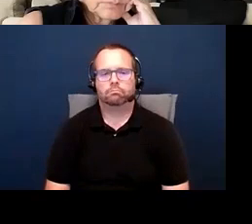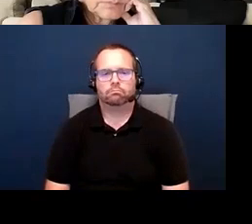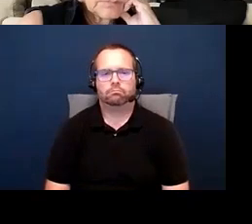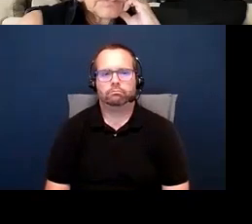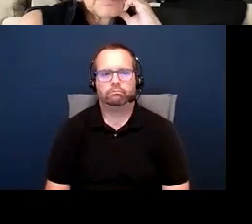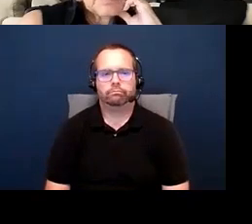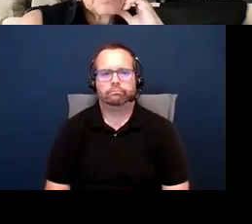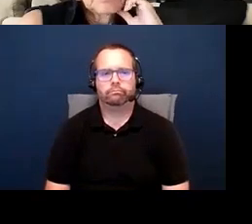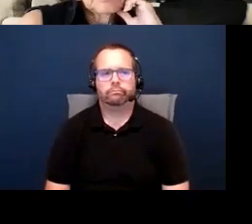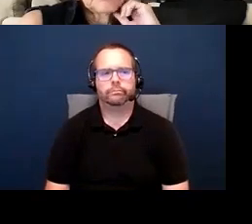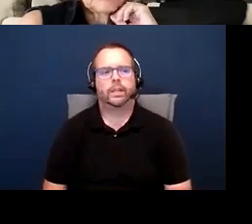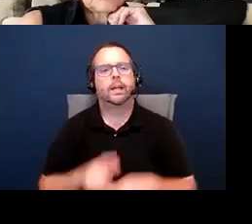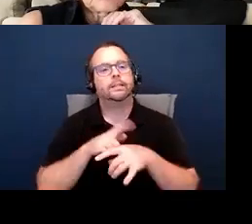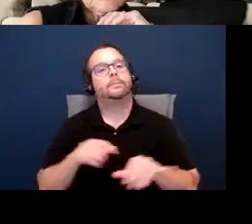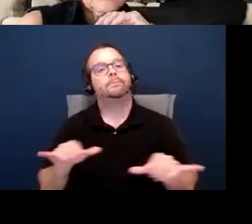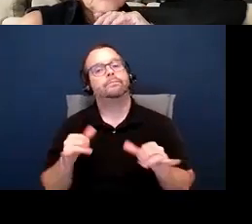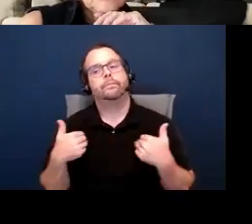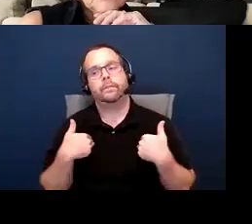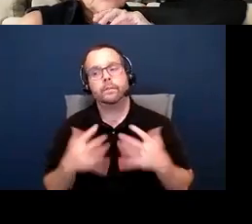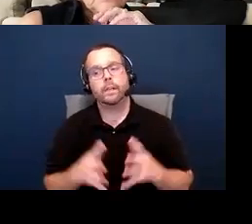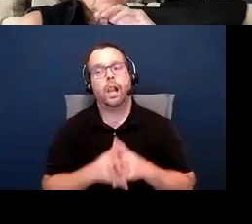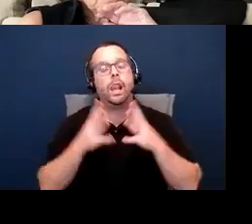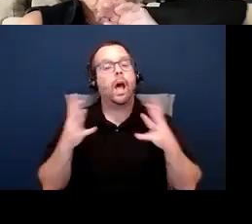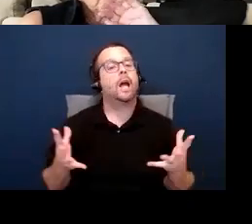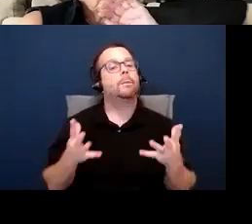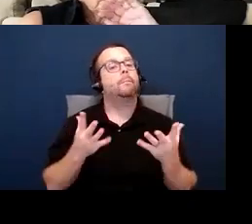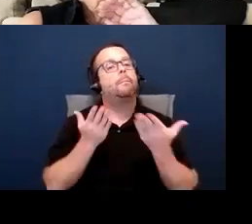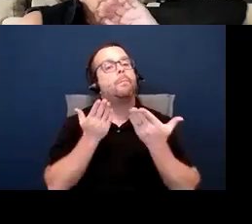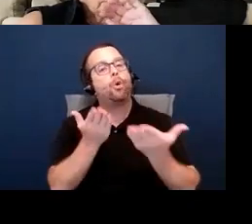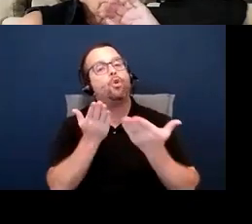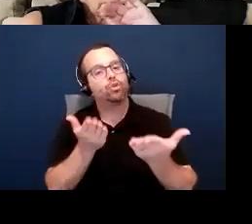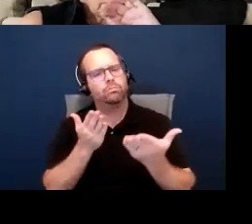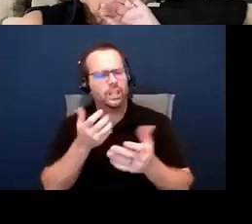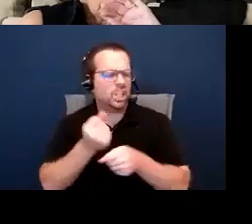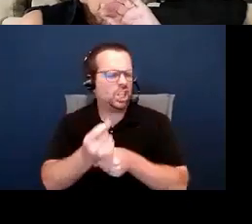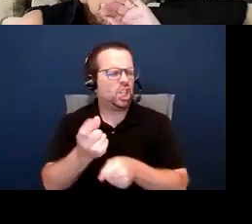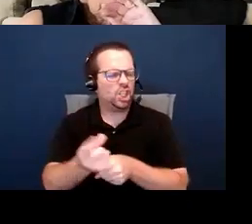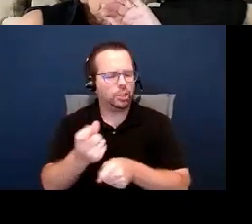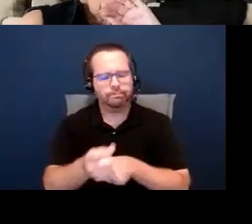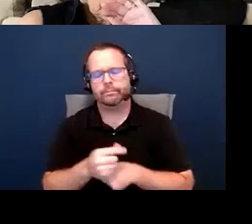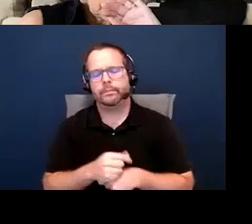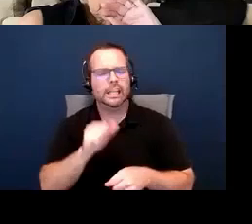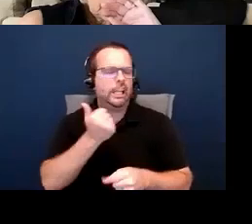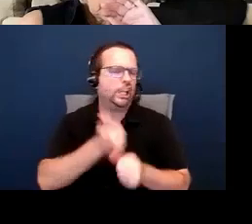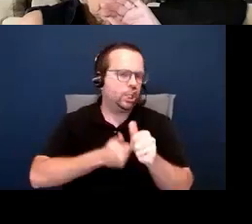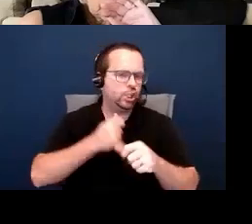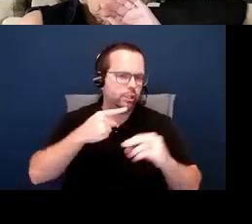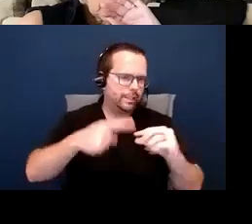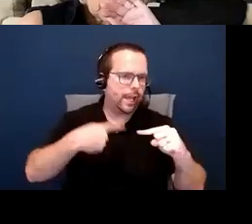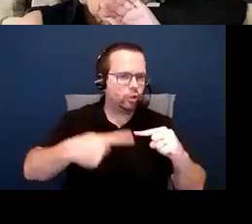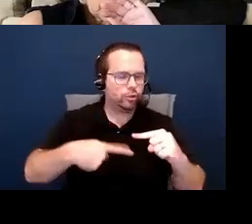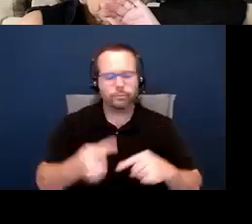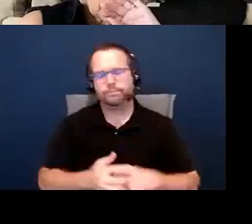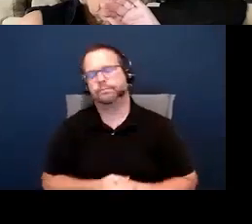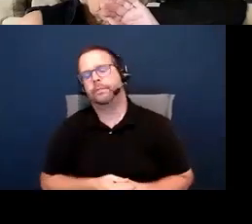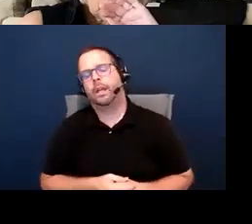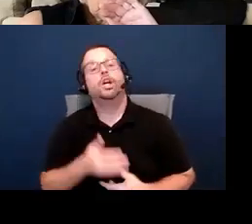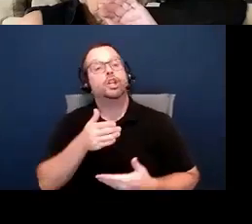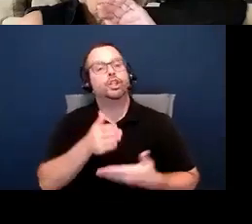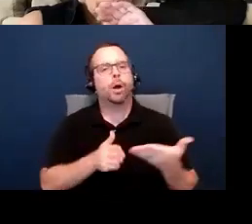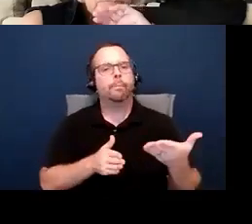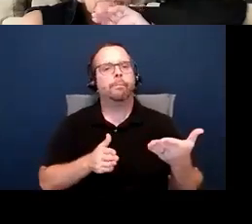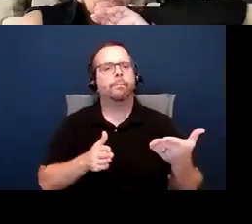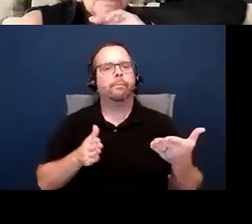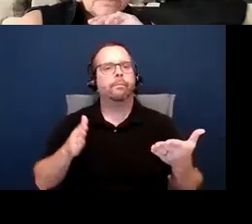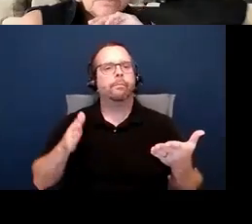But at the same time, we get a lot of proposals each year, in each cycle, and there are some pitfalls that I